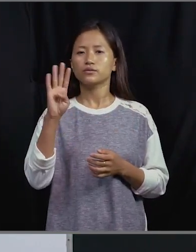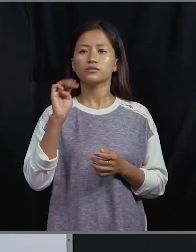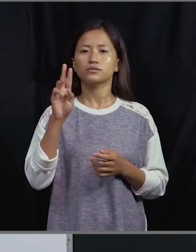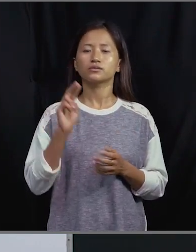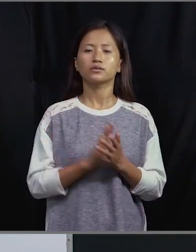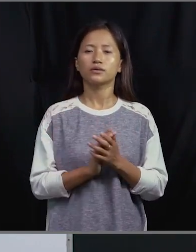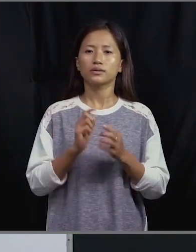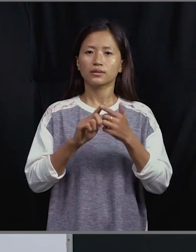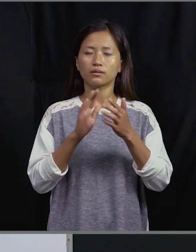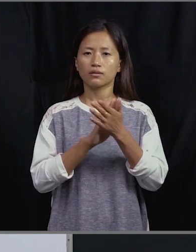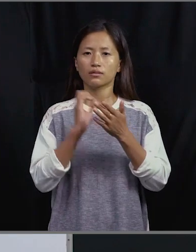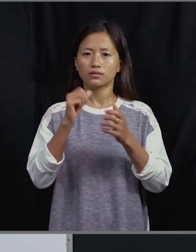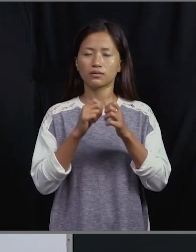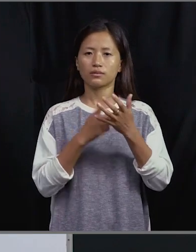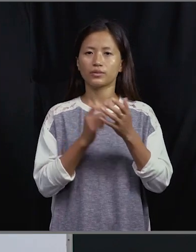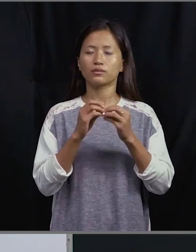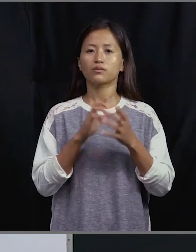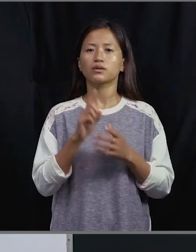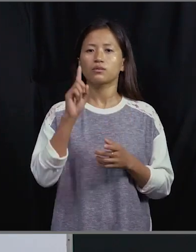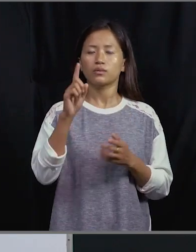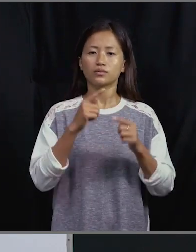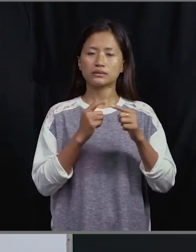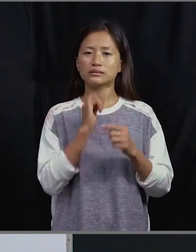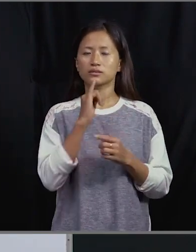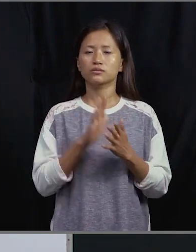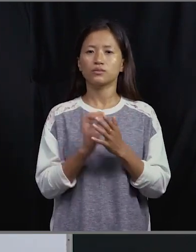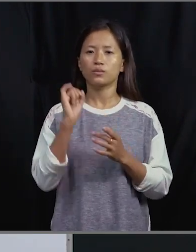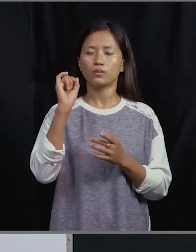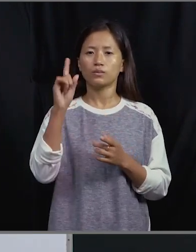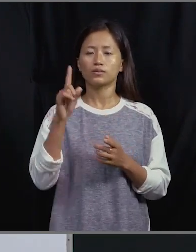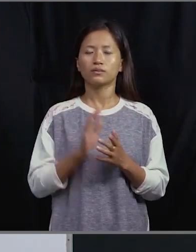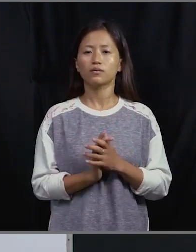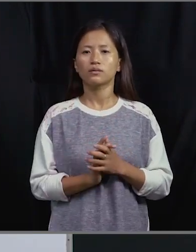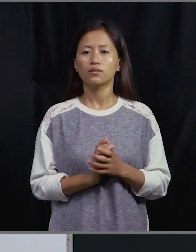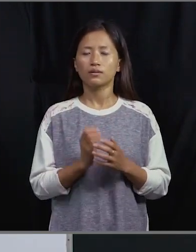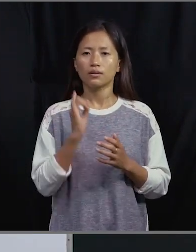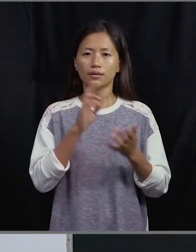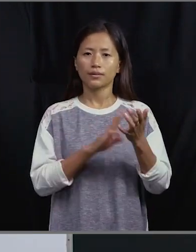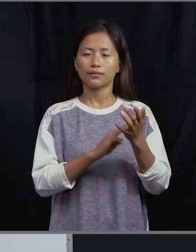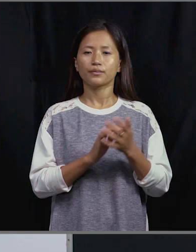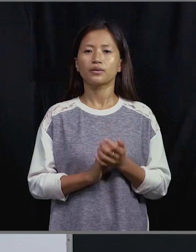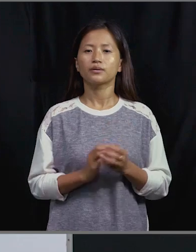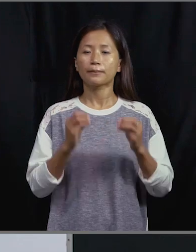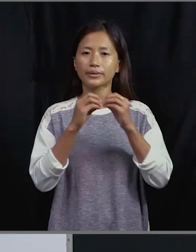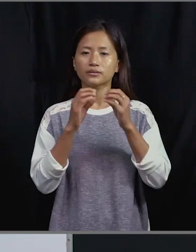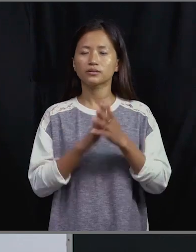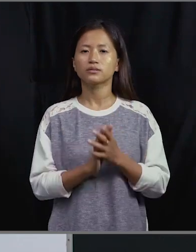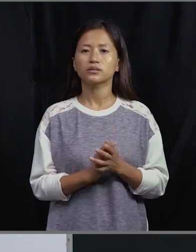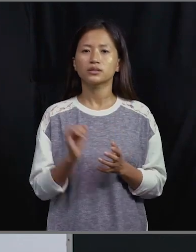hydrogen, we get 1:1. Therefore, the empirical formula for benzene will